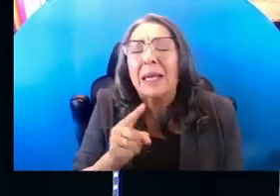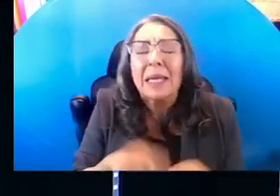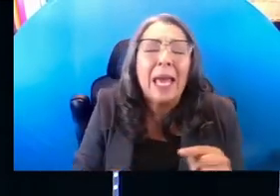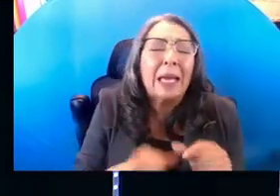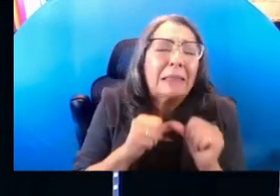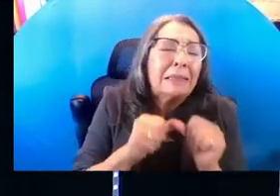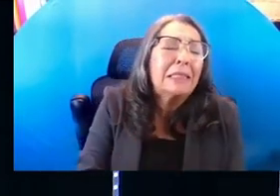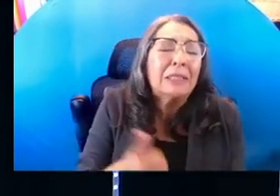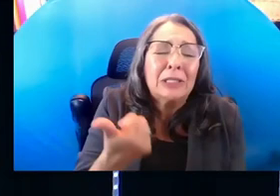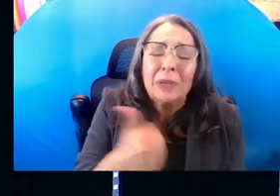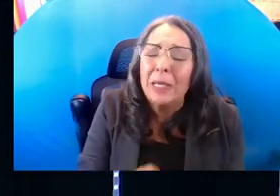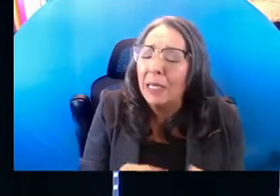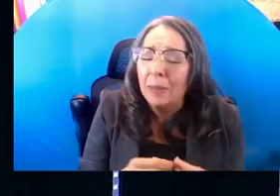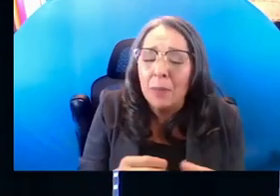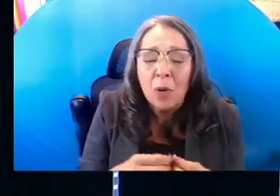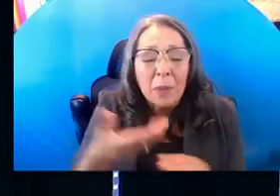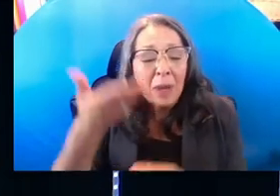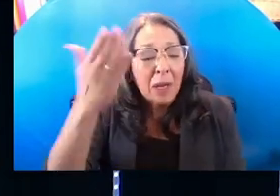you can't give up.